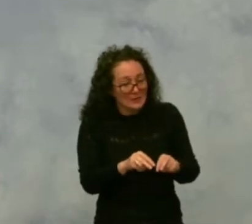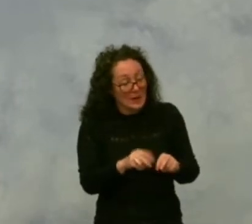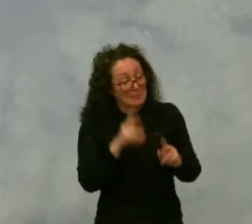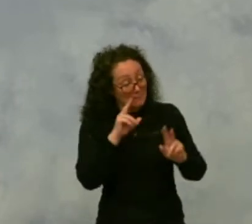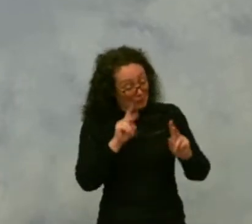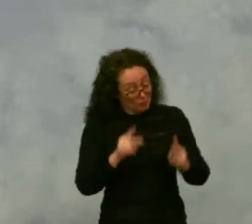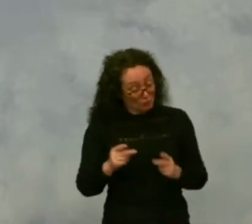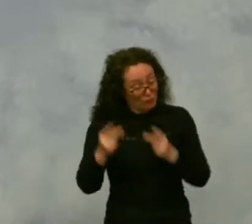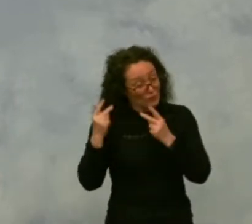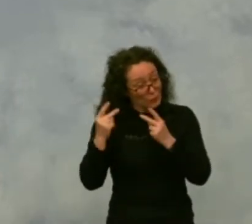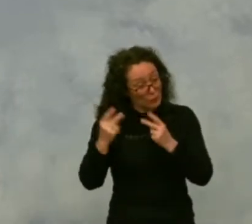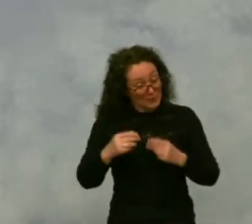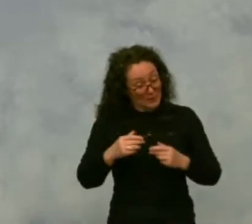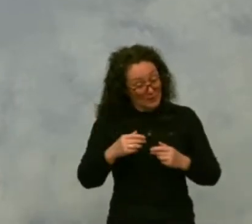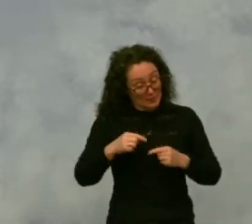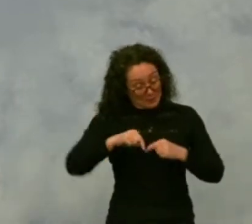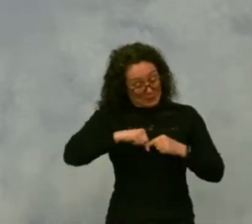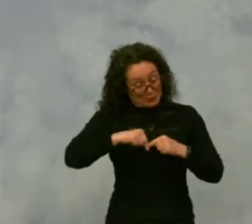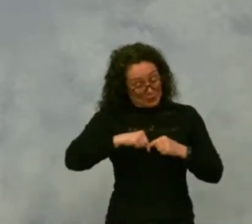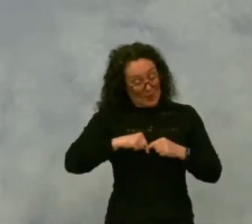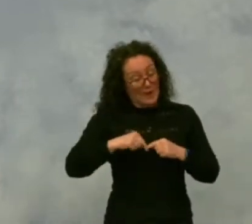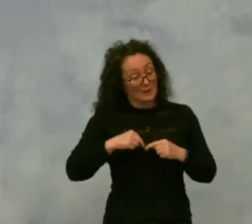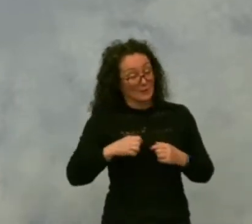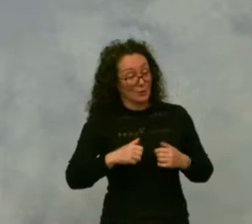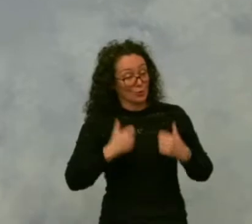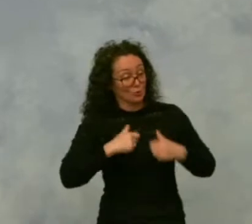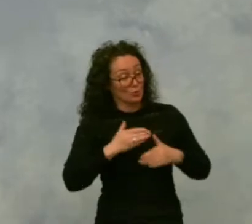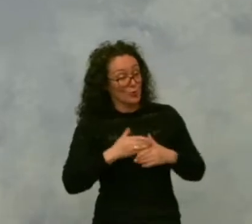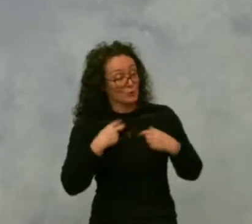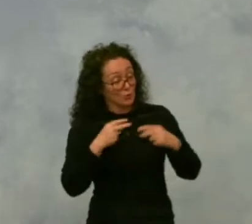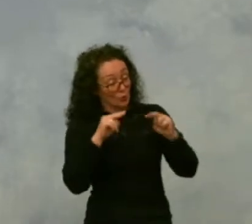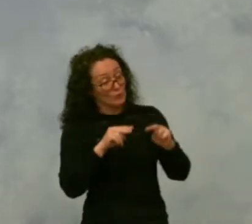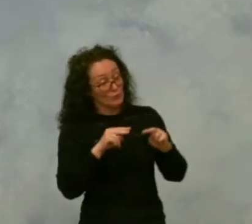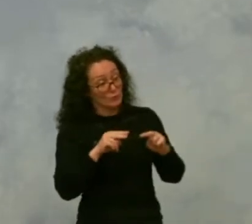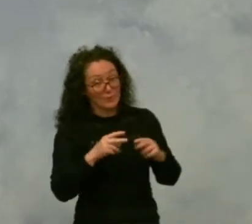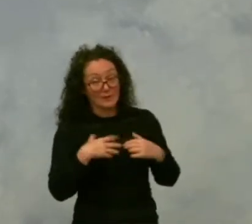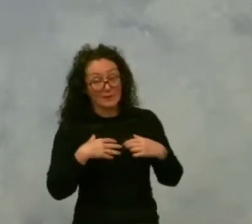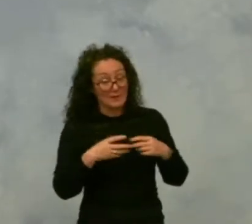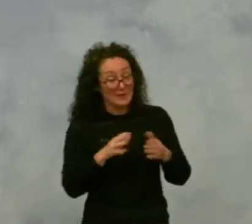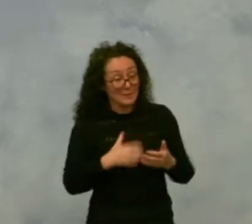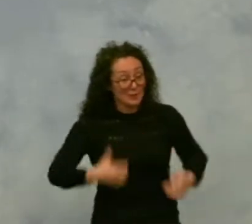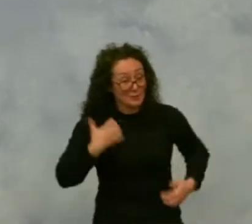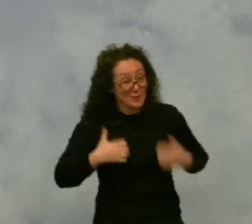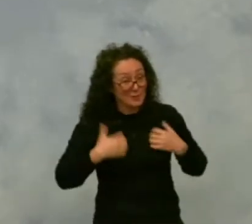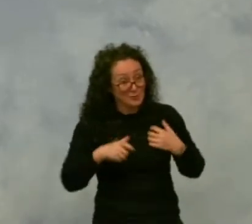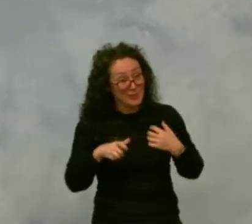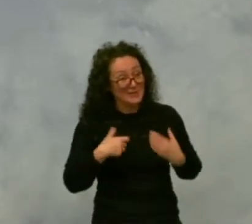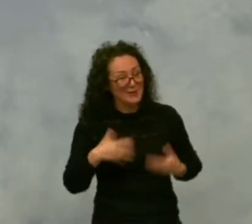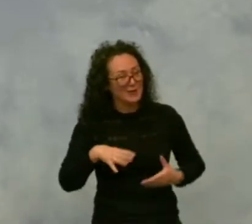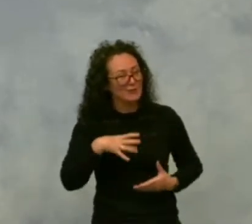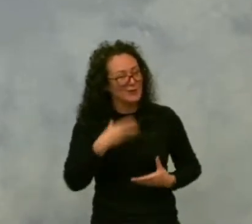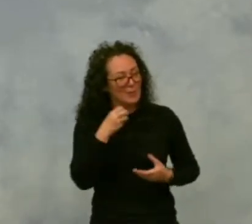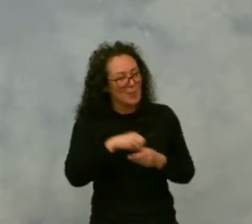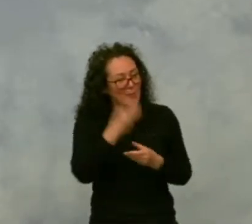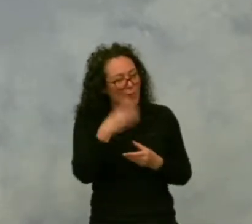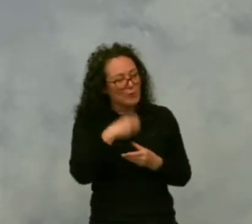were previewed this morning at Social Work. So watch out for those. Get your popcorn out.